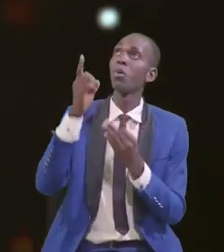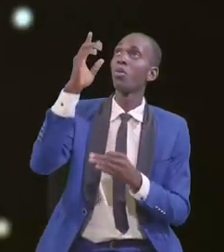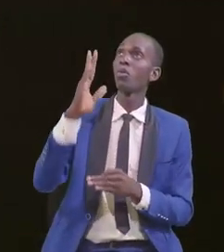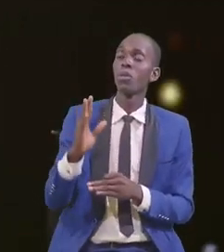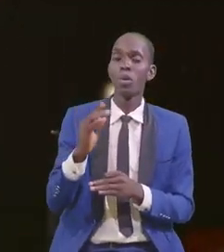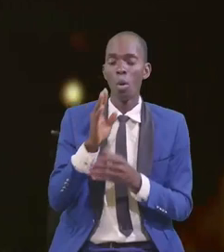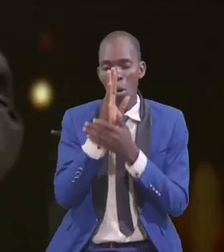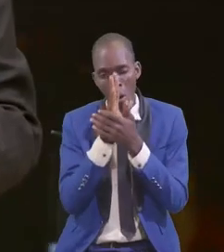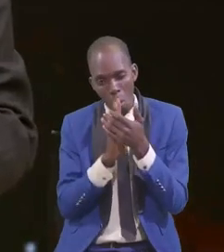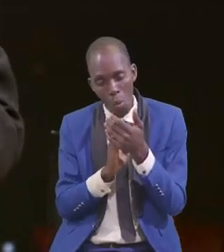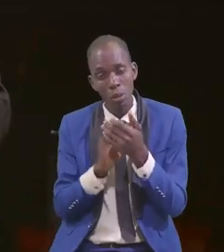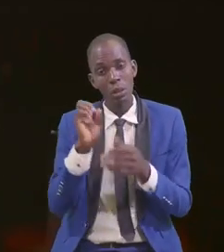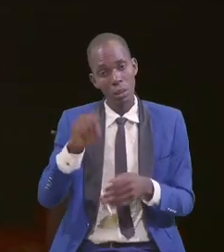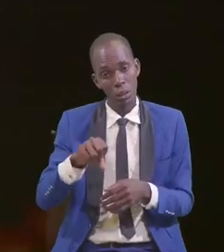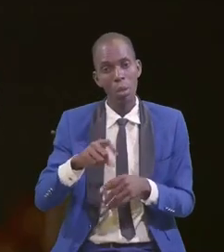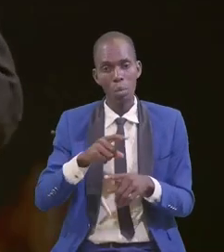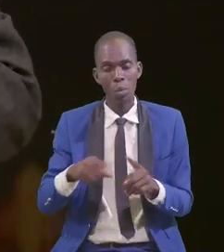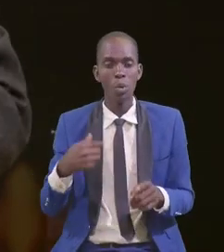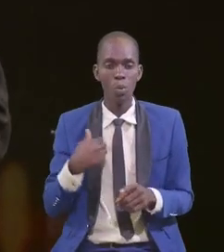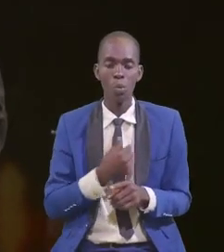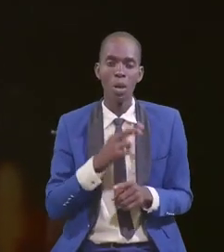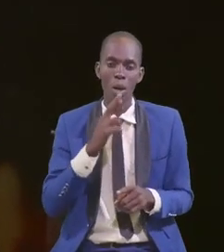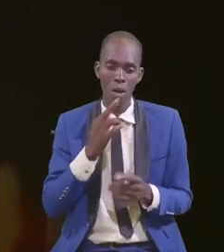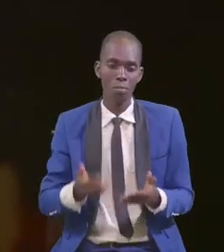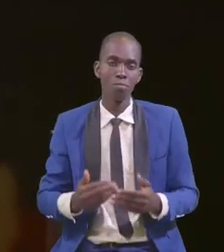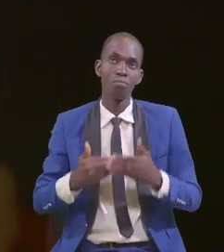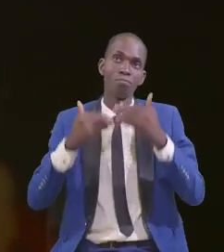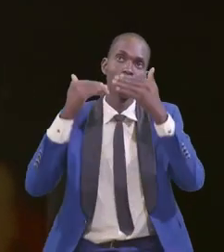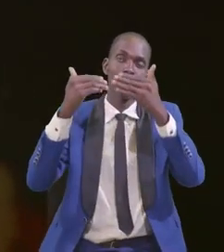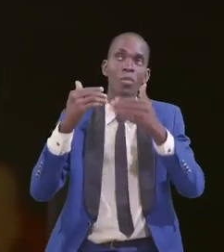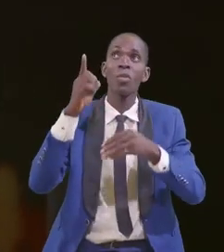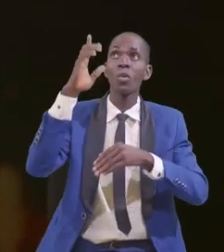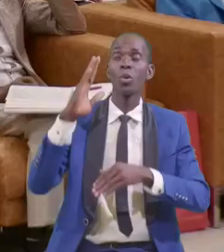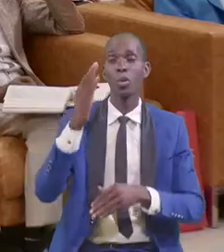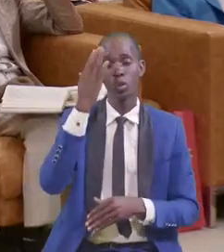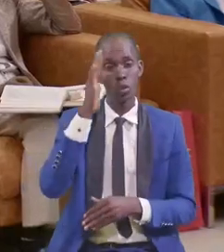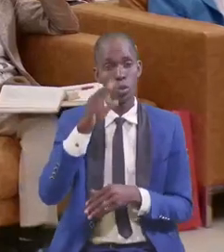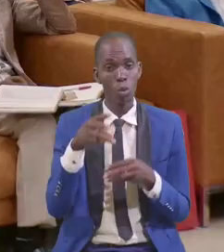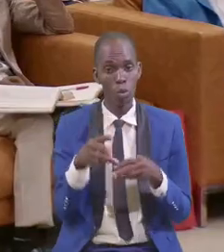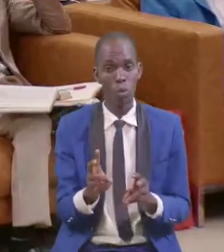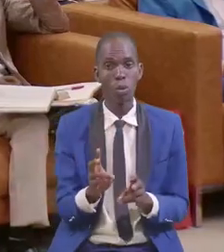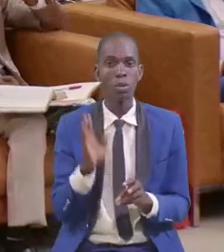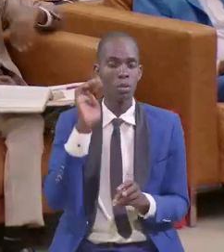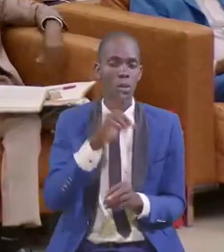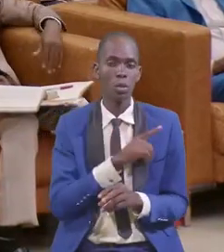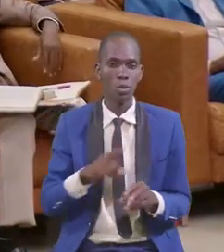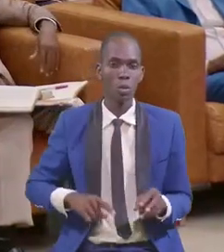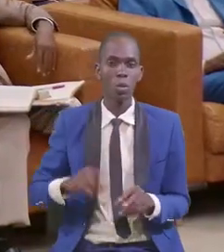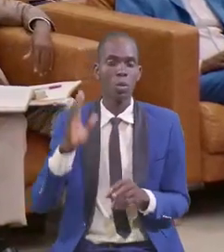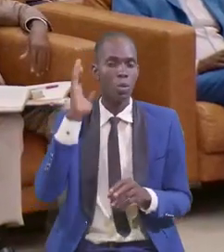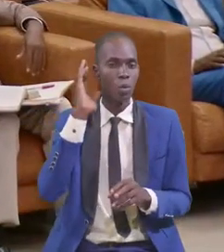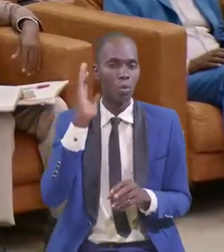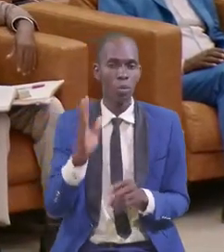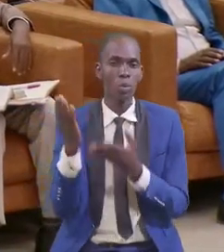promoted. And everything the Lord knows you have will come your way. Will come my